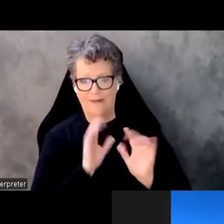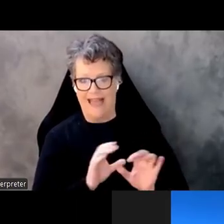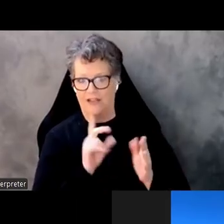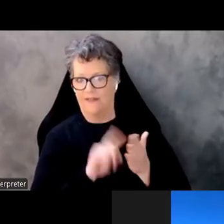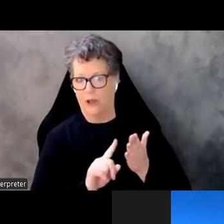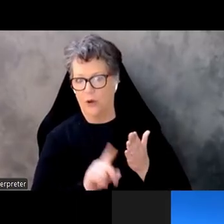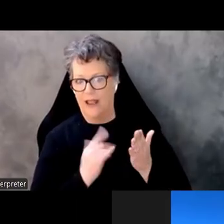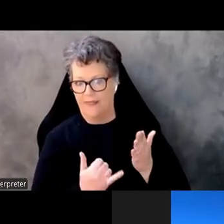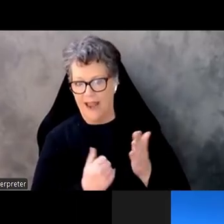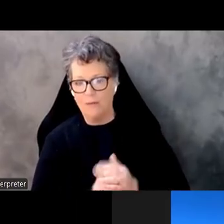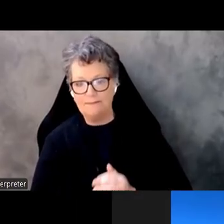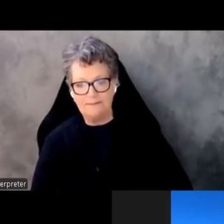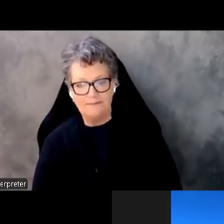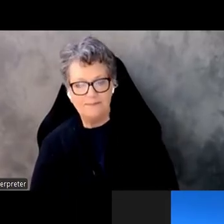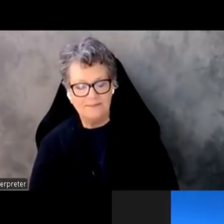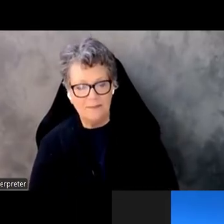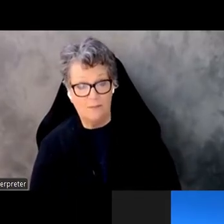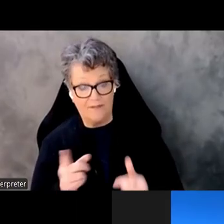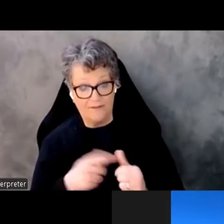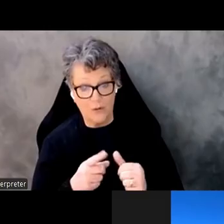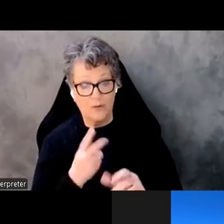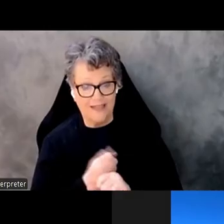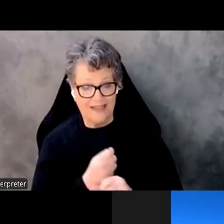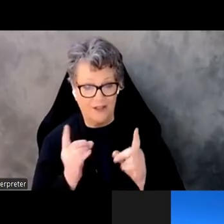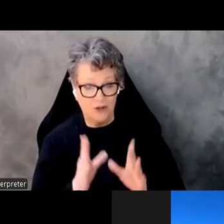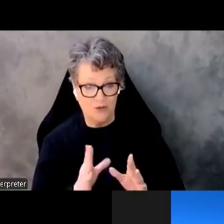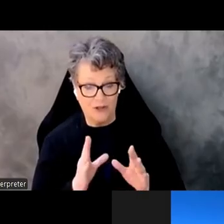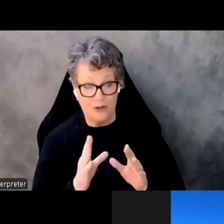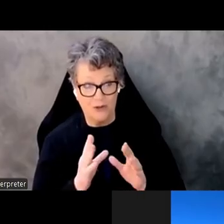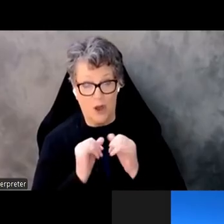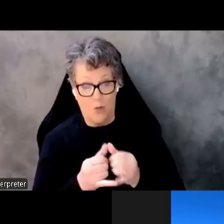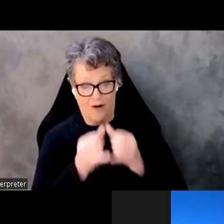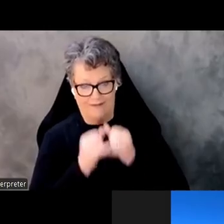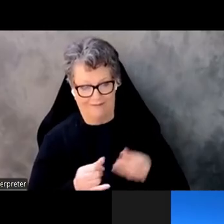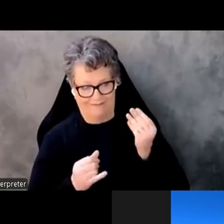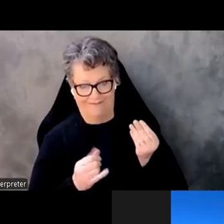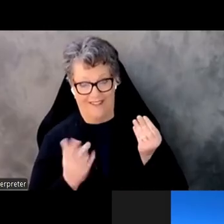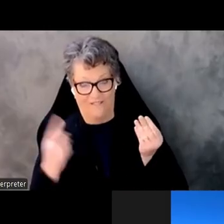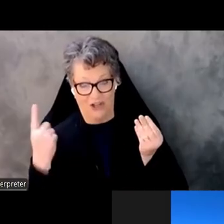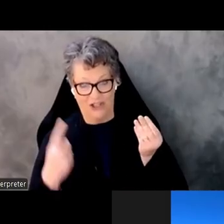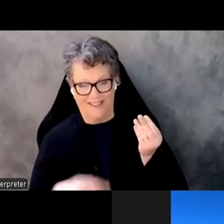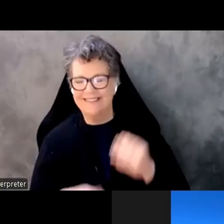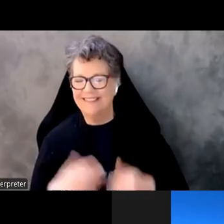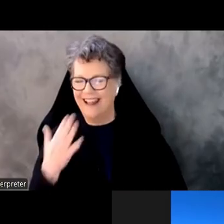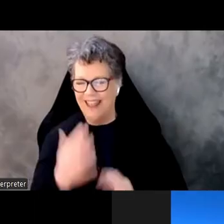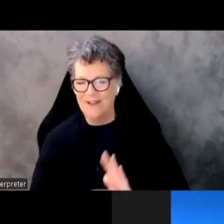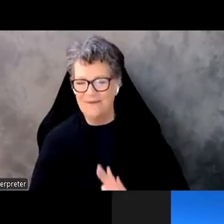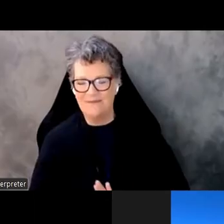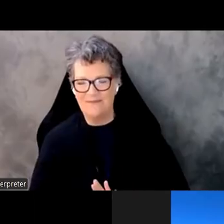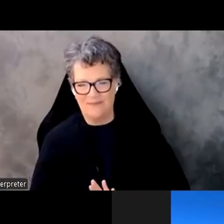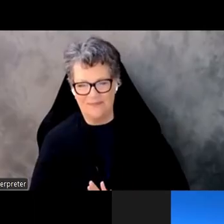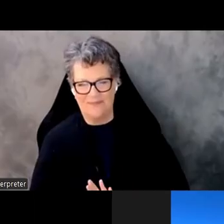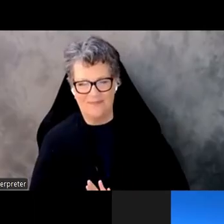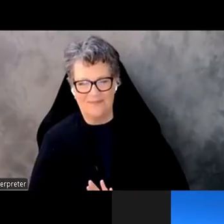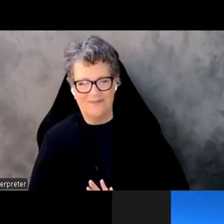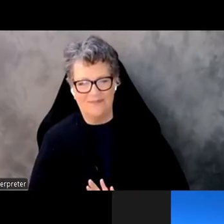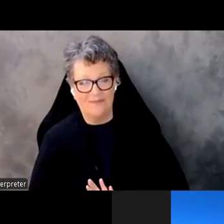at working through. But first, we got to get the Director's Award officially handed to us. So. Great, thank you. Yep. Any